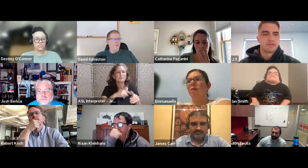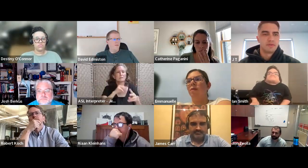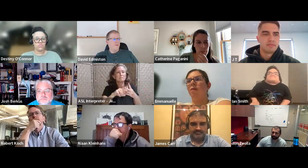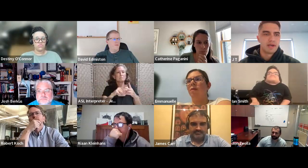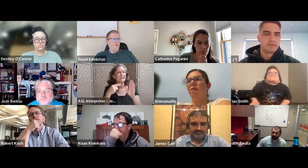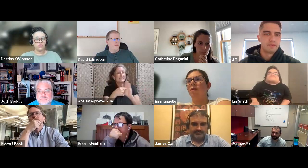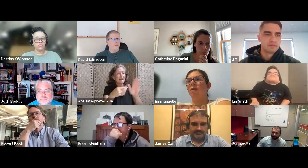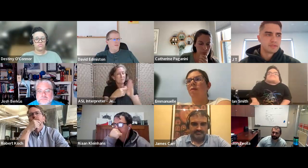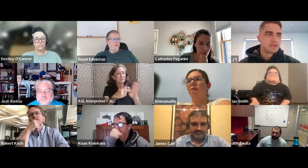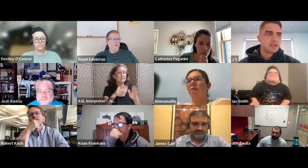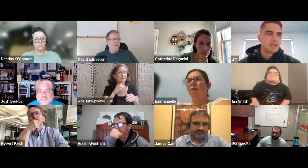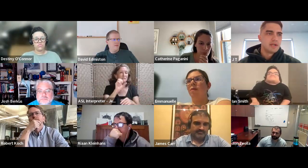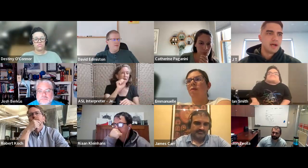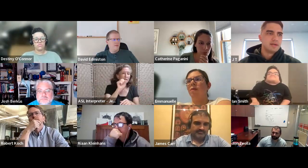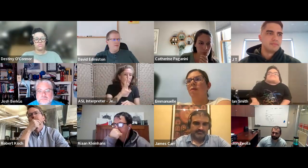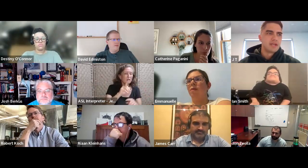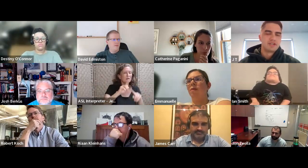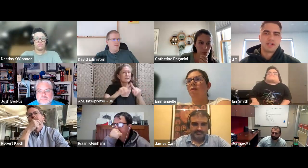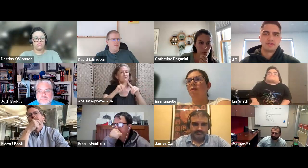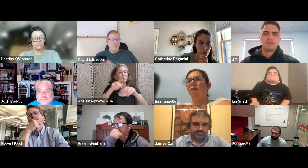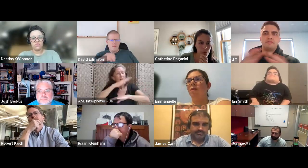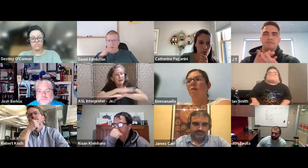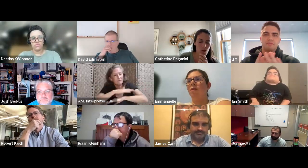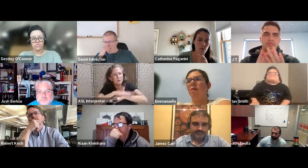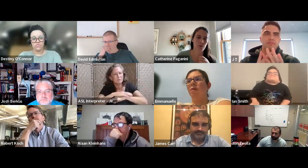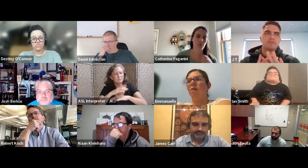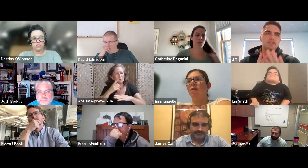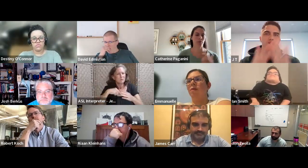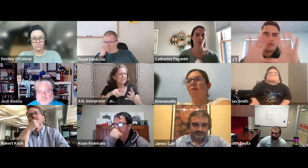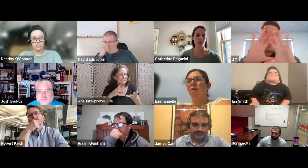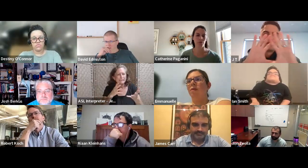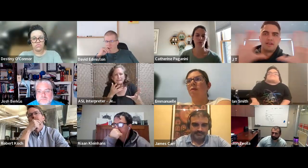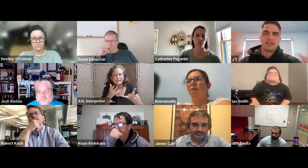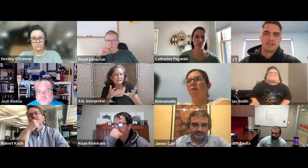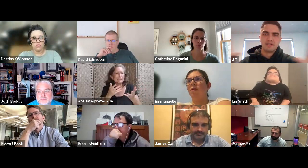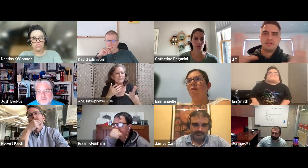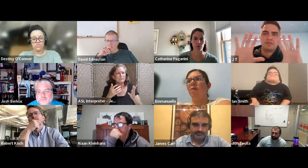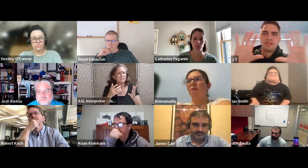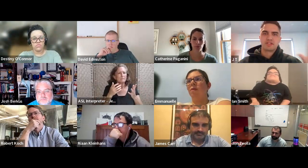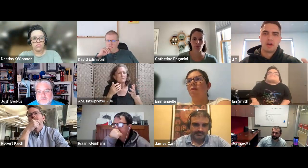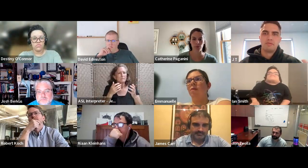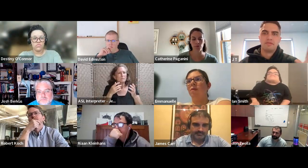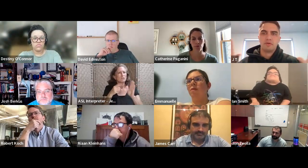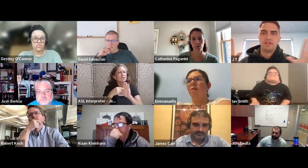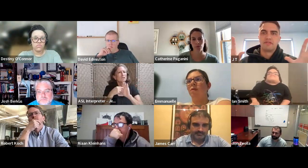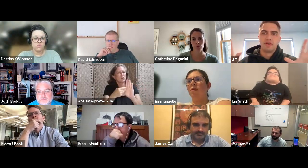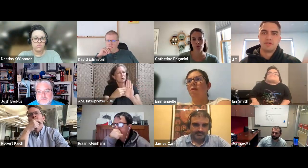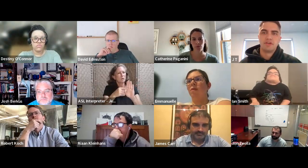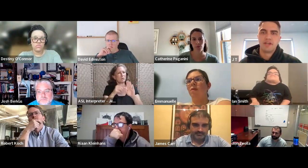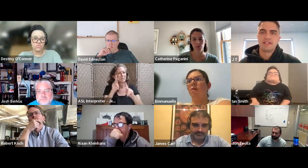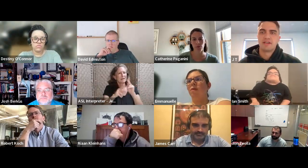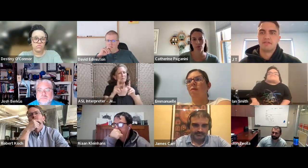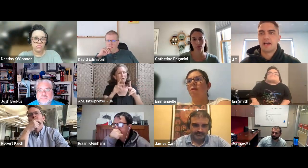source software and platforms, and trying to sort of show the continuum and the scope of all the